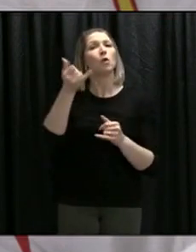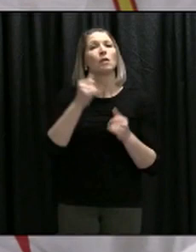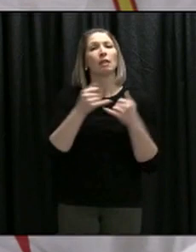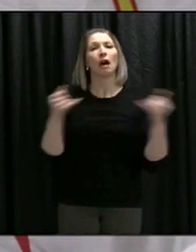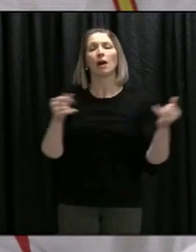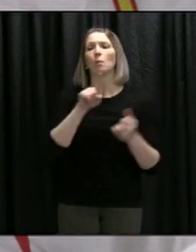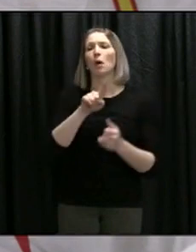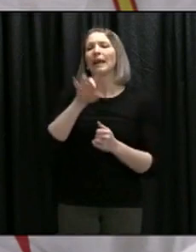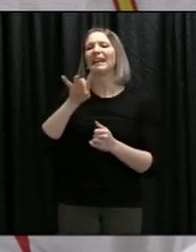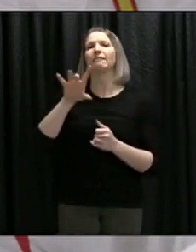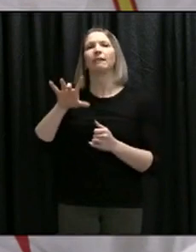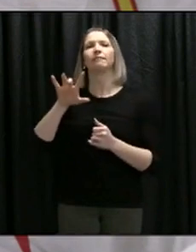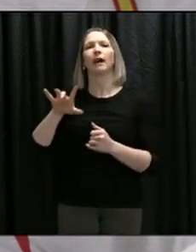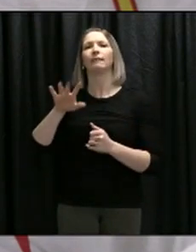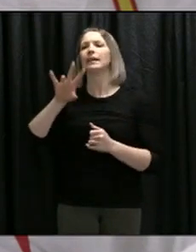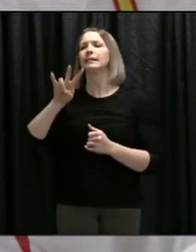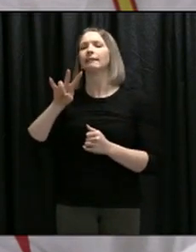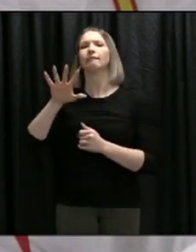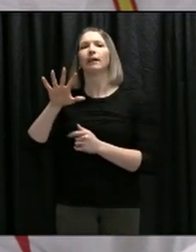1-855-753-2560,